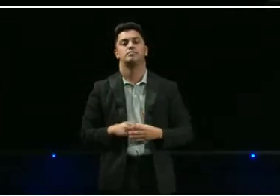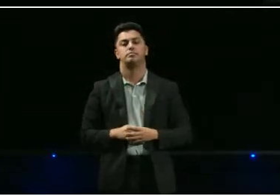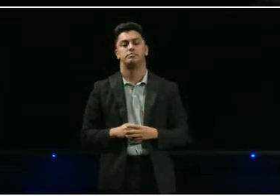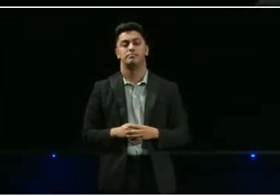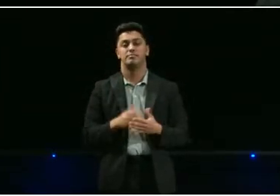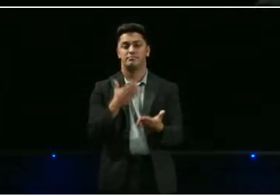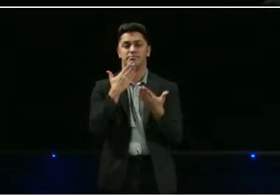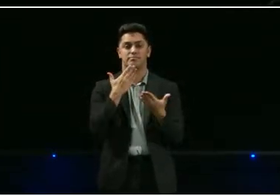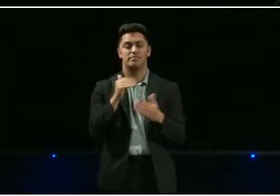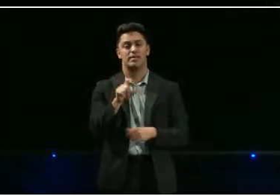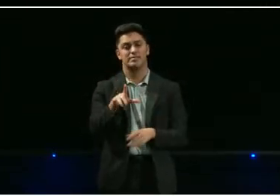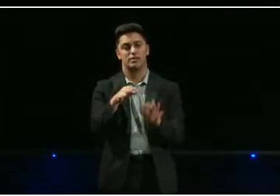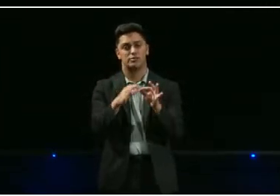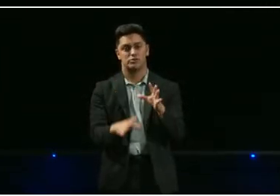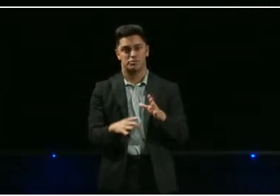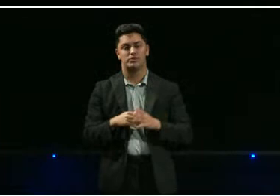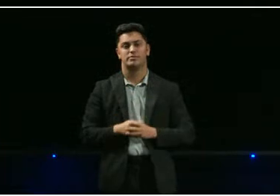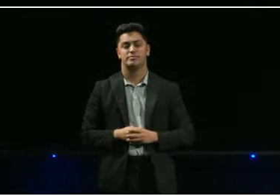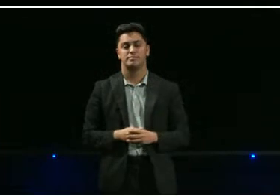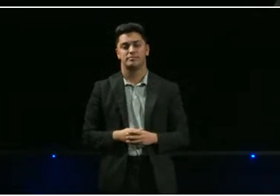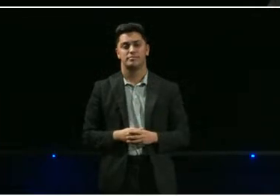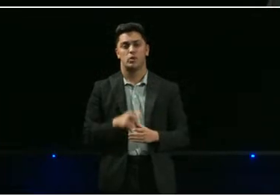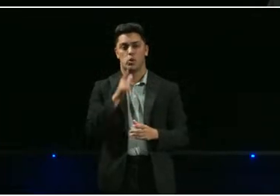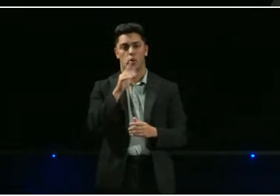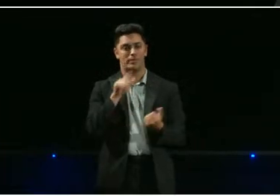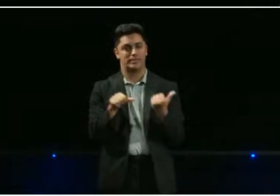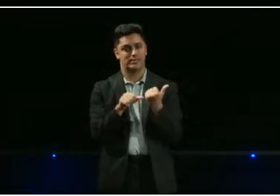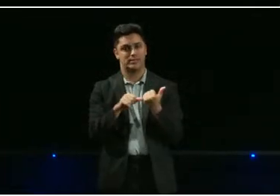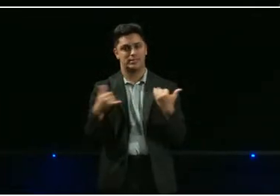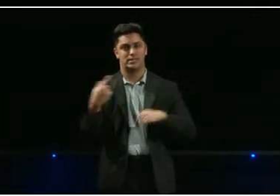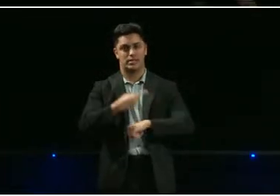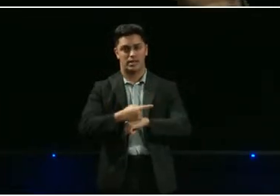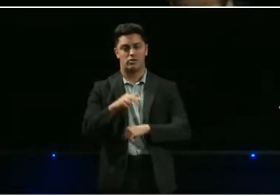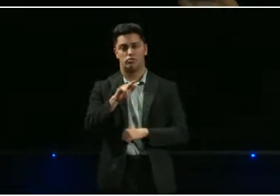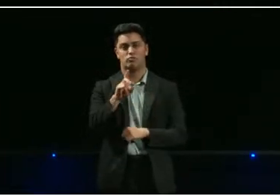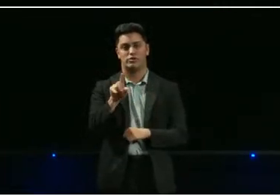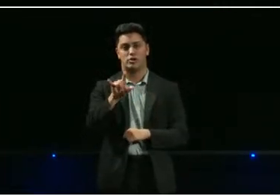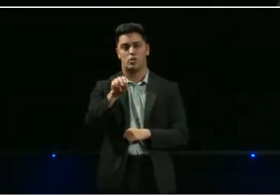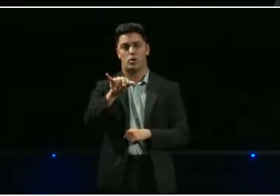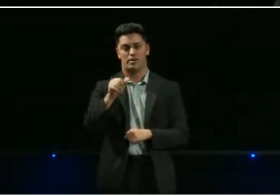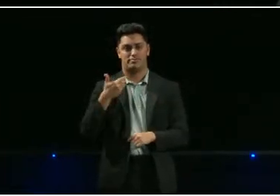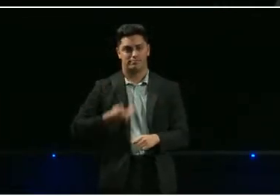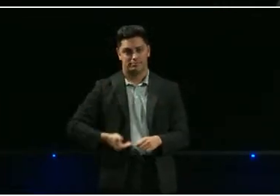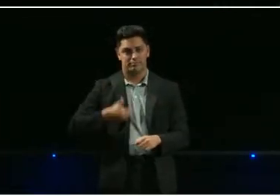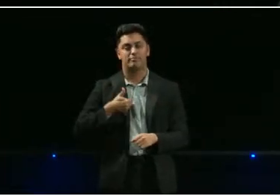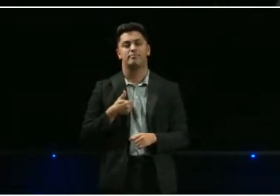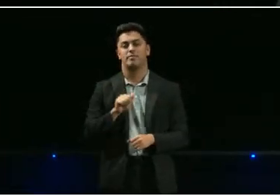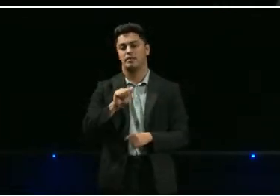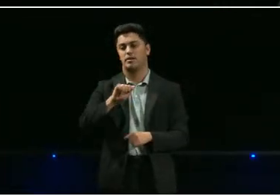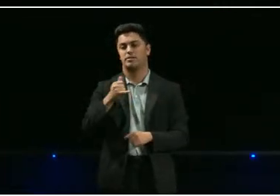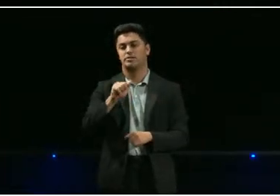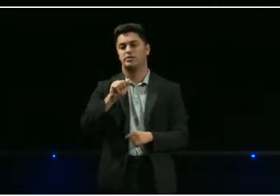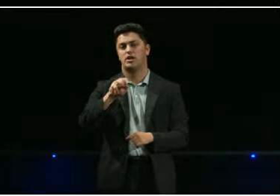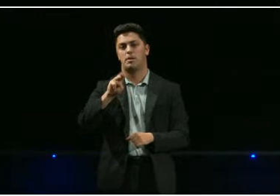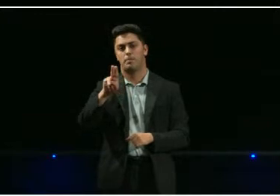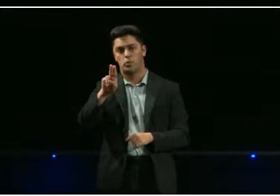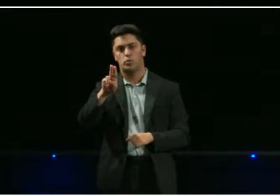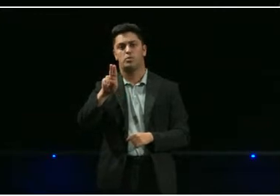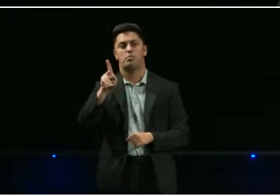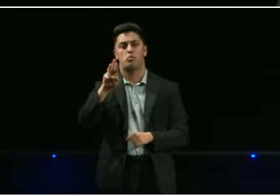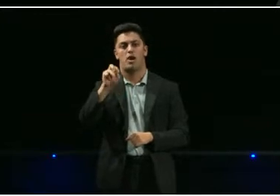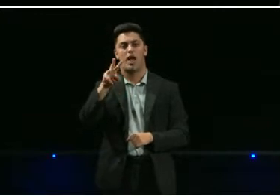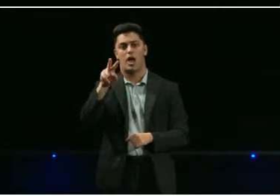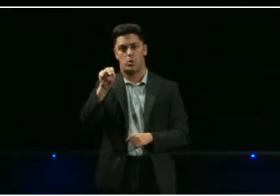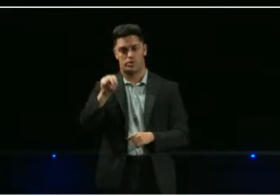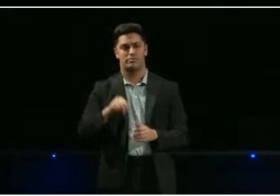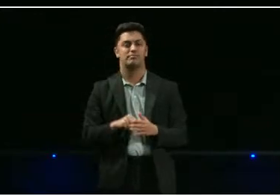I would like to thank our ASL interpreters who will be assisting us today, Richard Loya and Ajamu Brown. Please help me